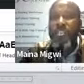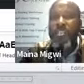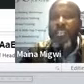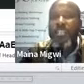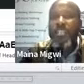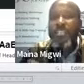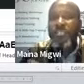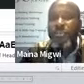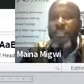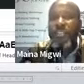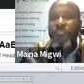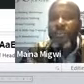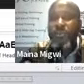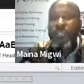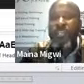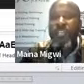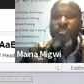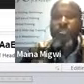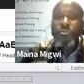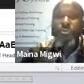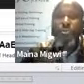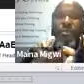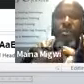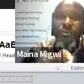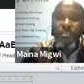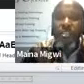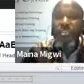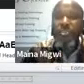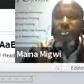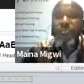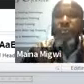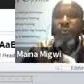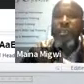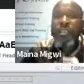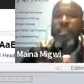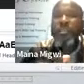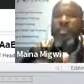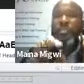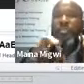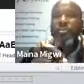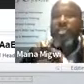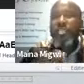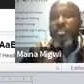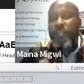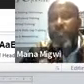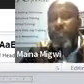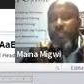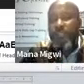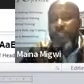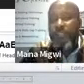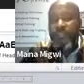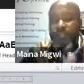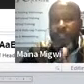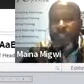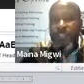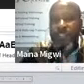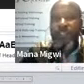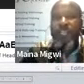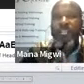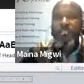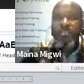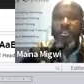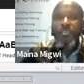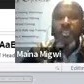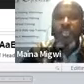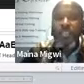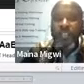So the mediator here does not evaluate as opposed to conciliation, where the conciliator will be evaluating.